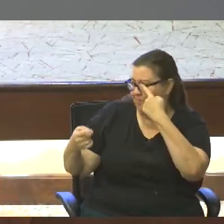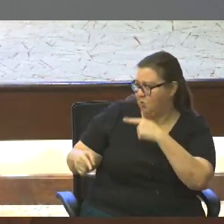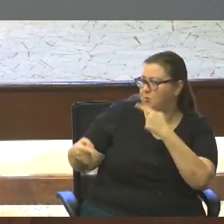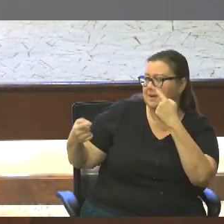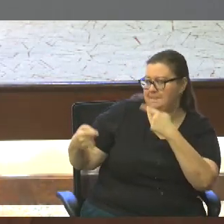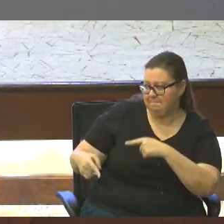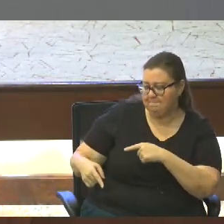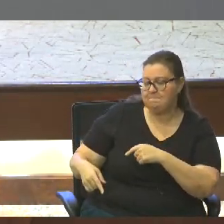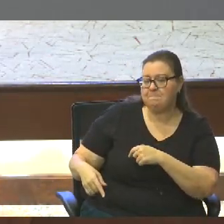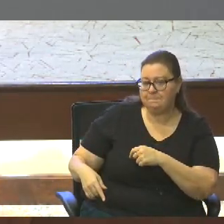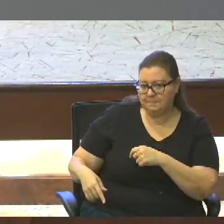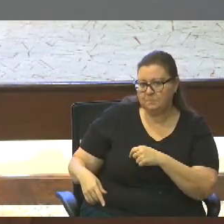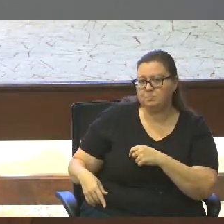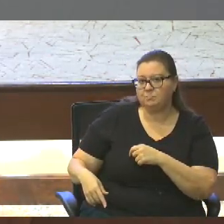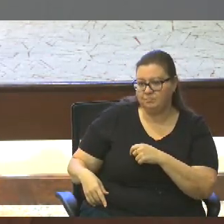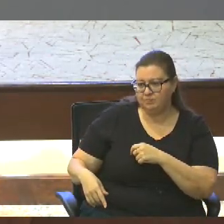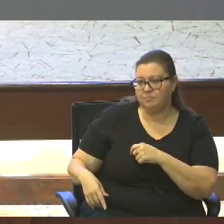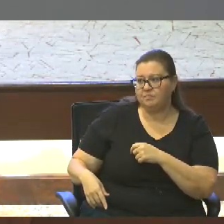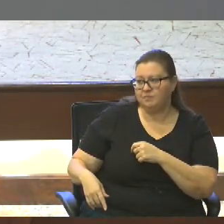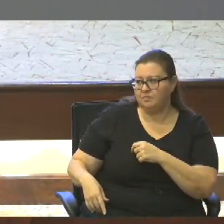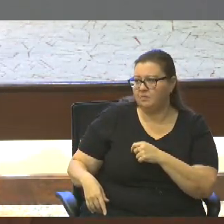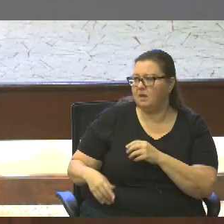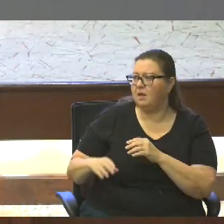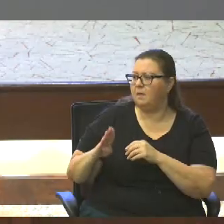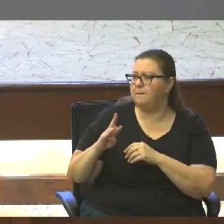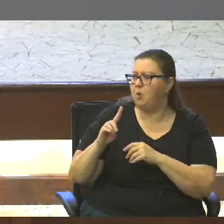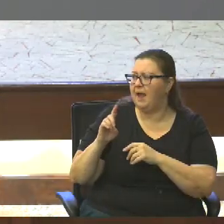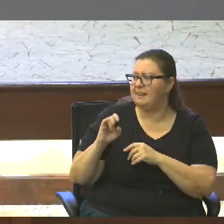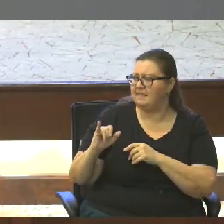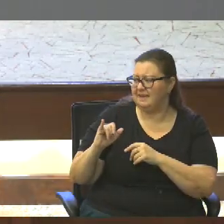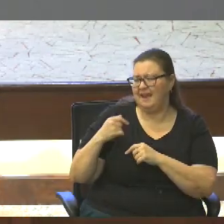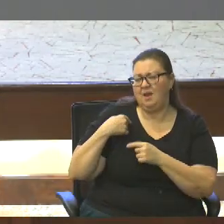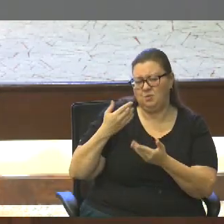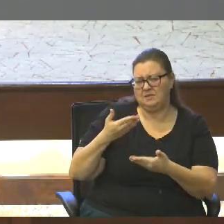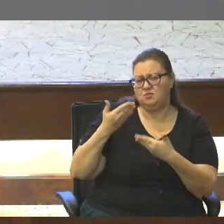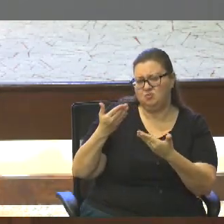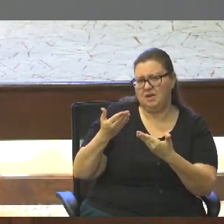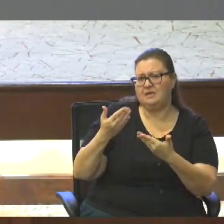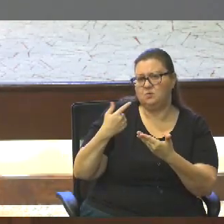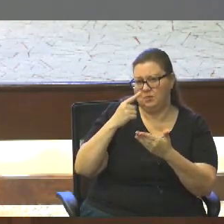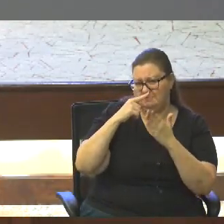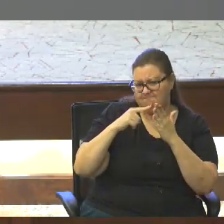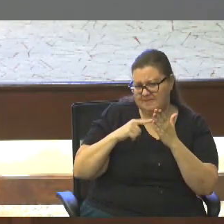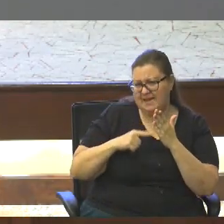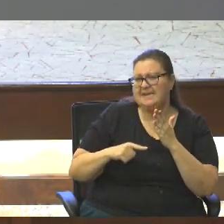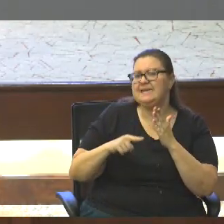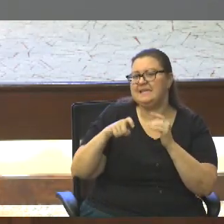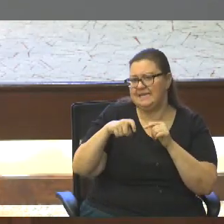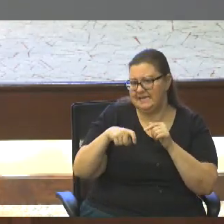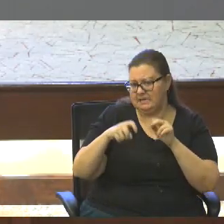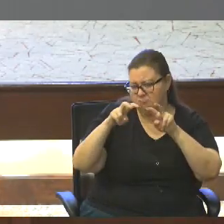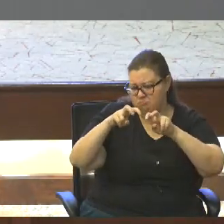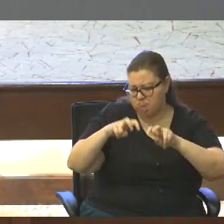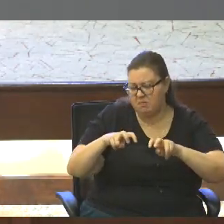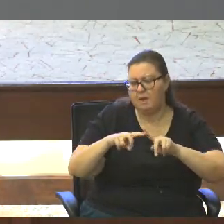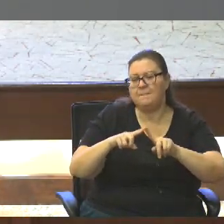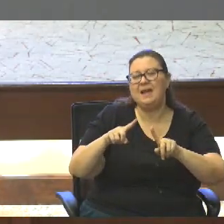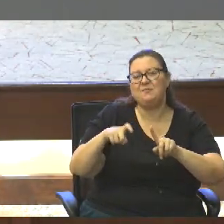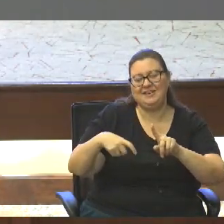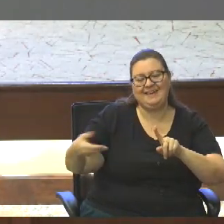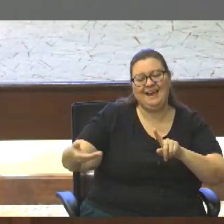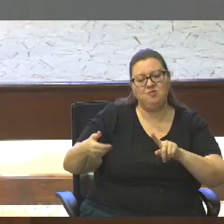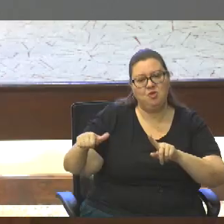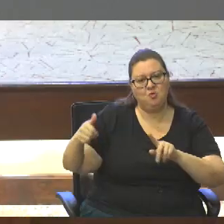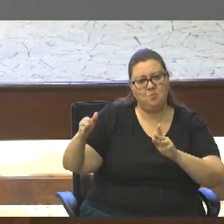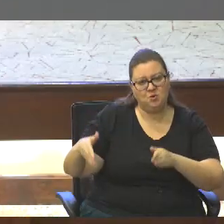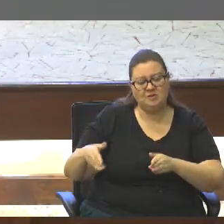for direction, head nods, Bradley, I think I would suggest we get a study, independent study that for all 3 of those, just see